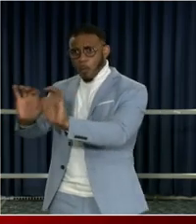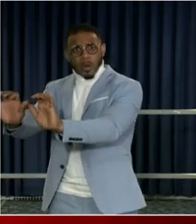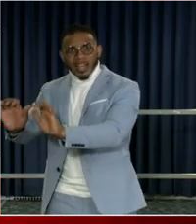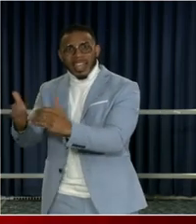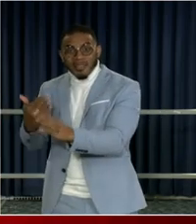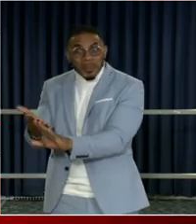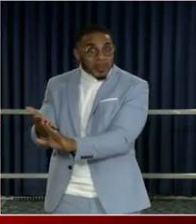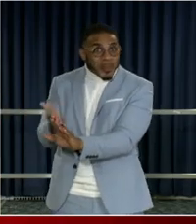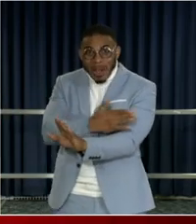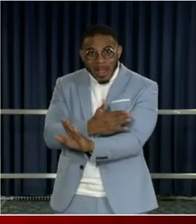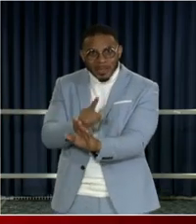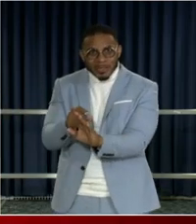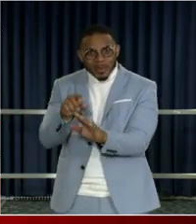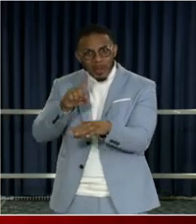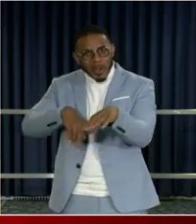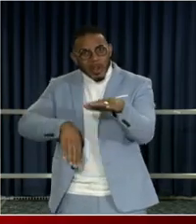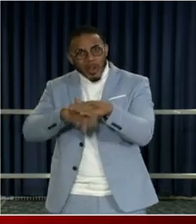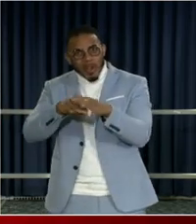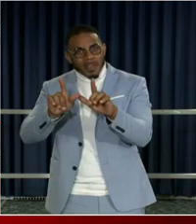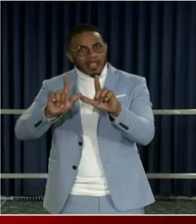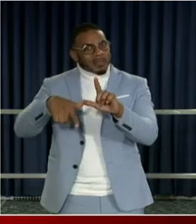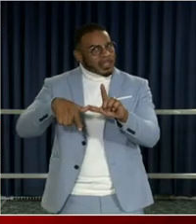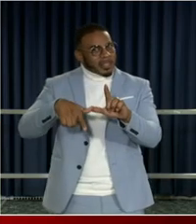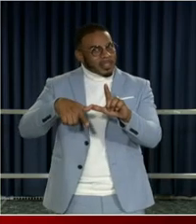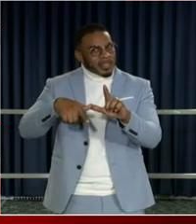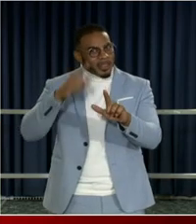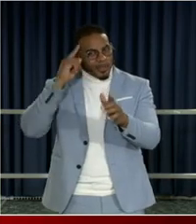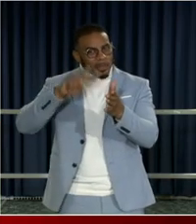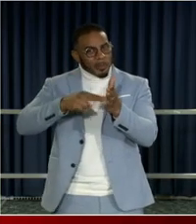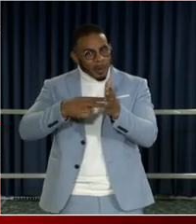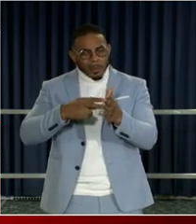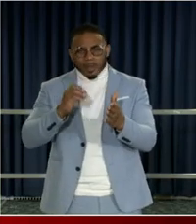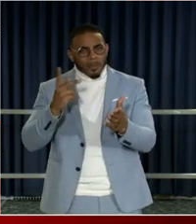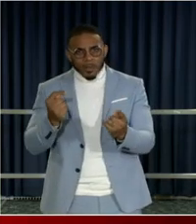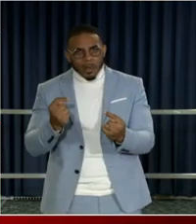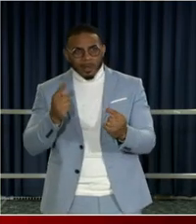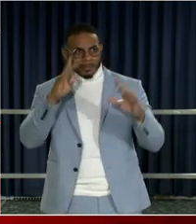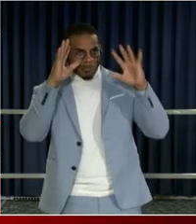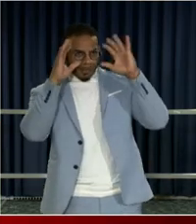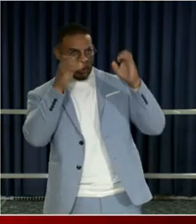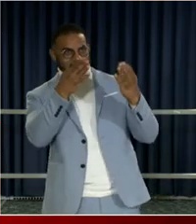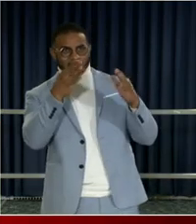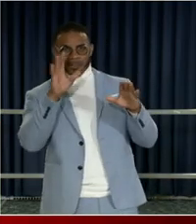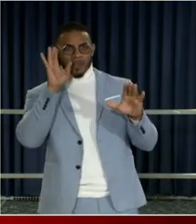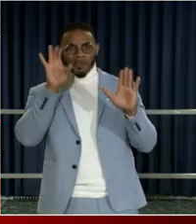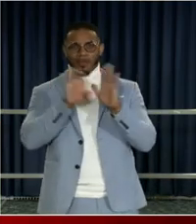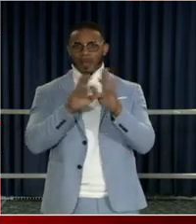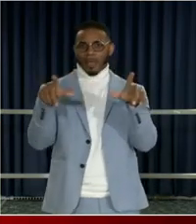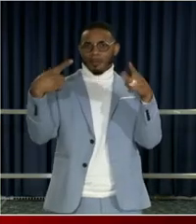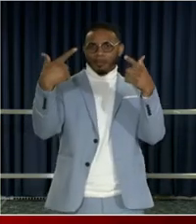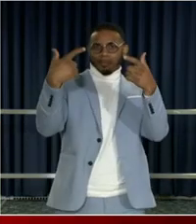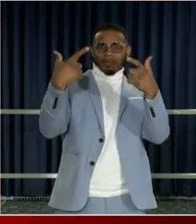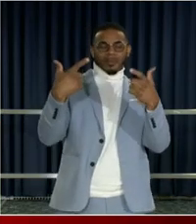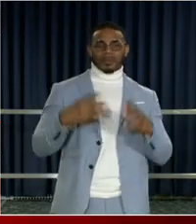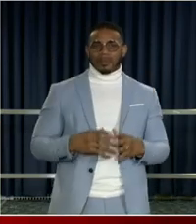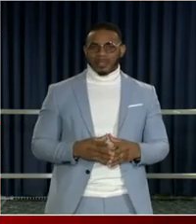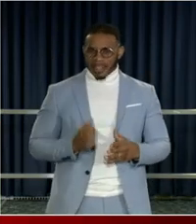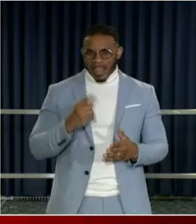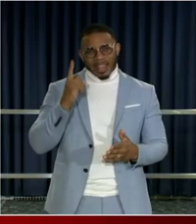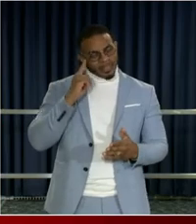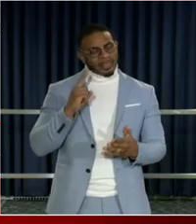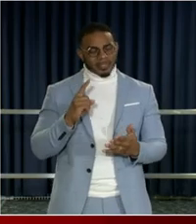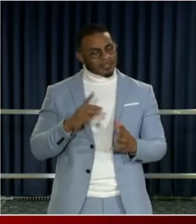even prior to a curfew expiring for the purpose of a presidential photo op. I do think